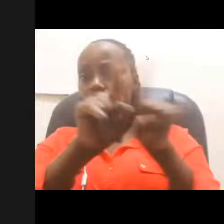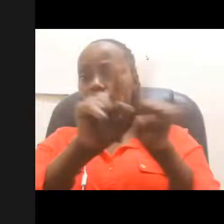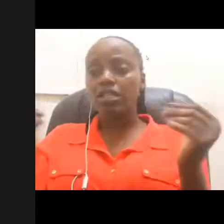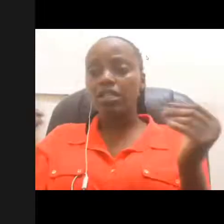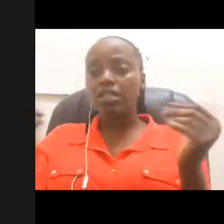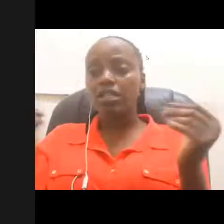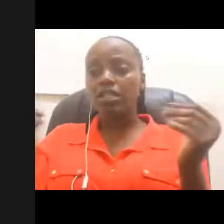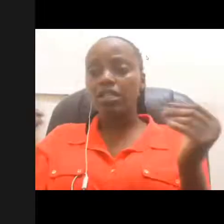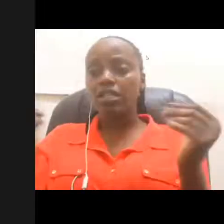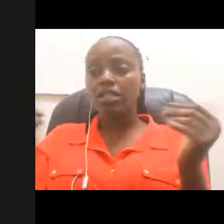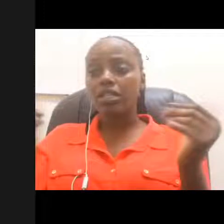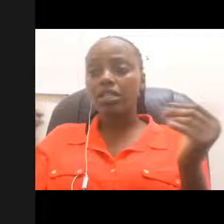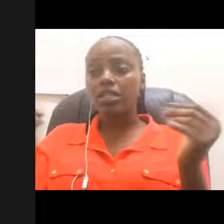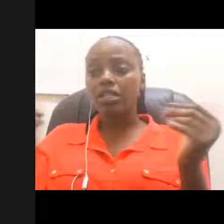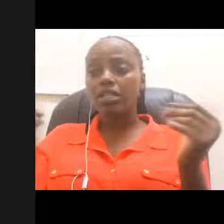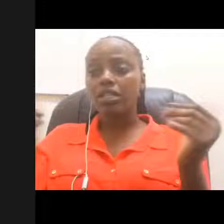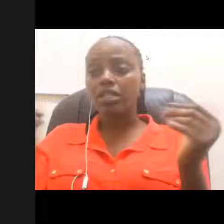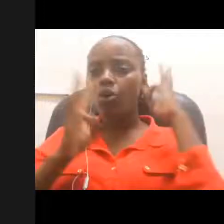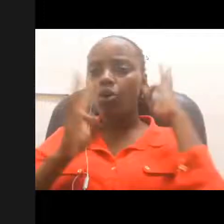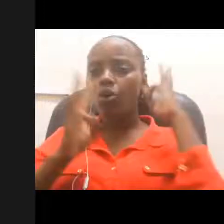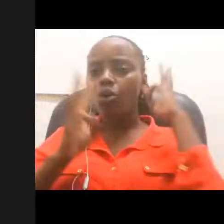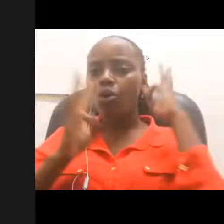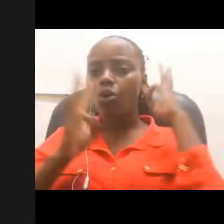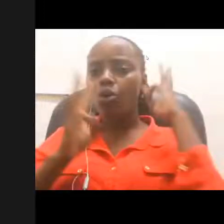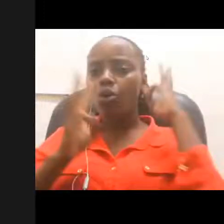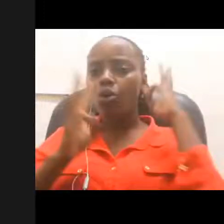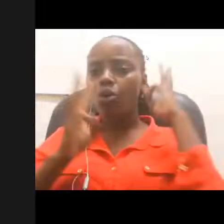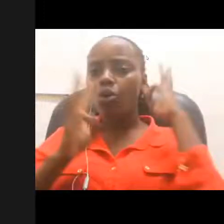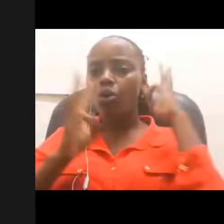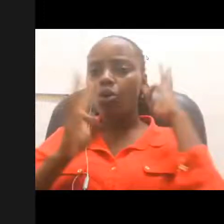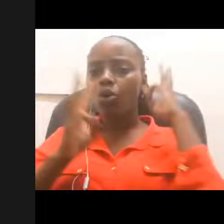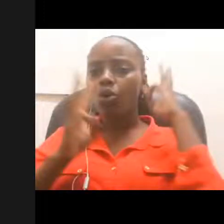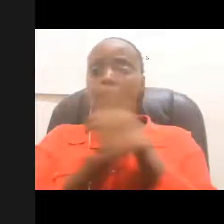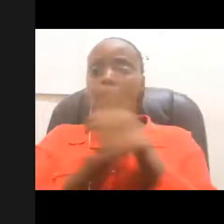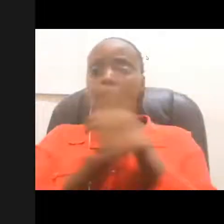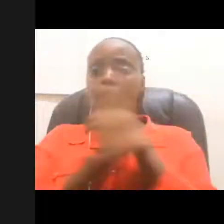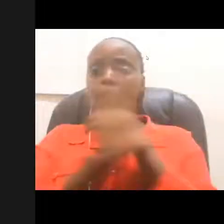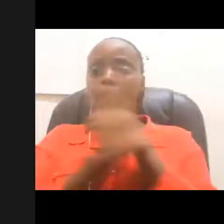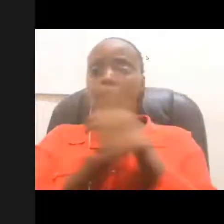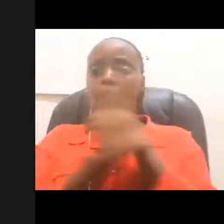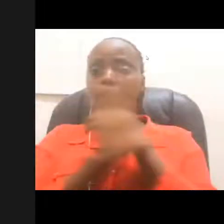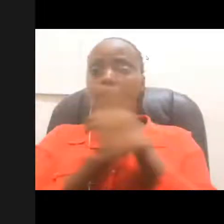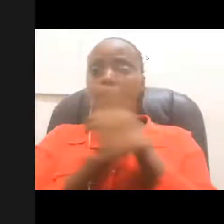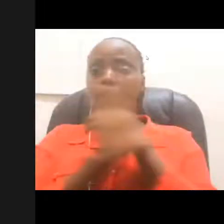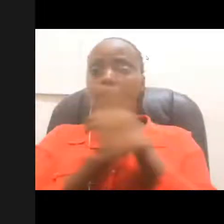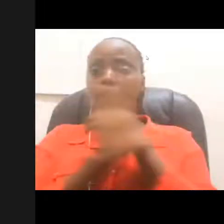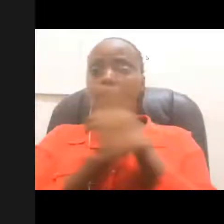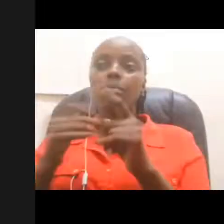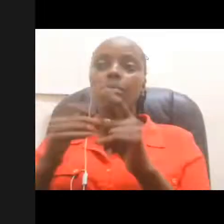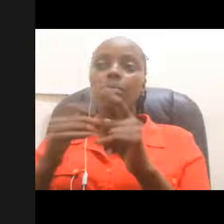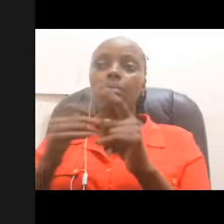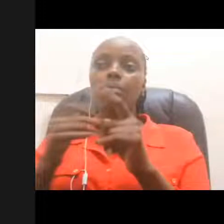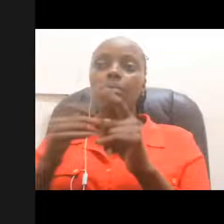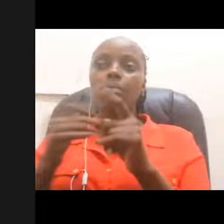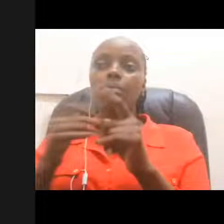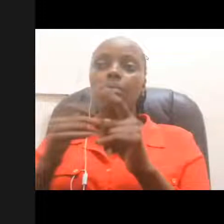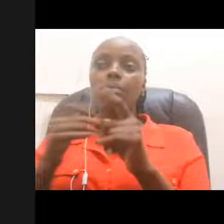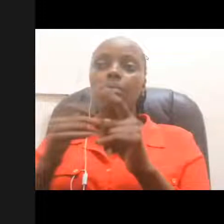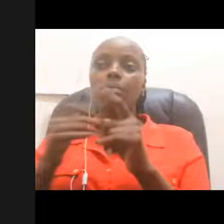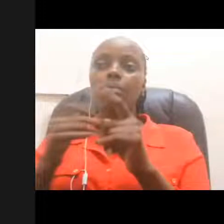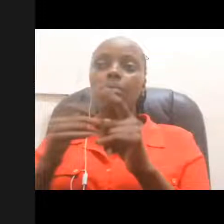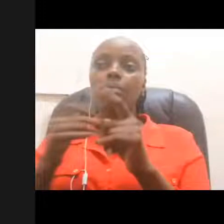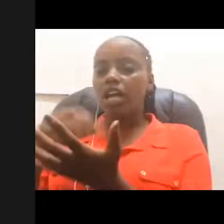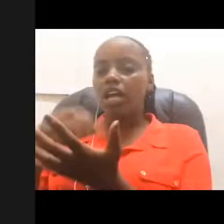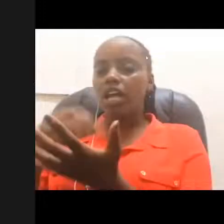particularly devastating, especially considering that in many countries in Africa, we already had humanitarian situations before